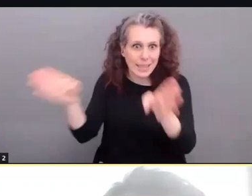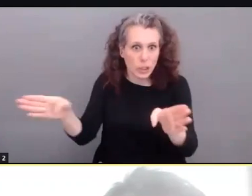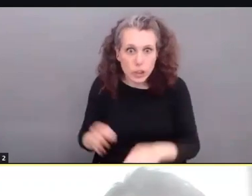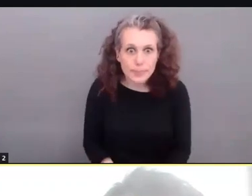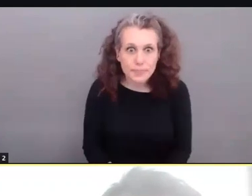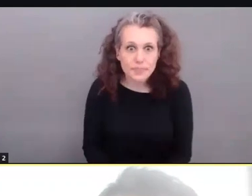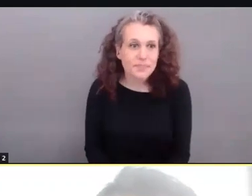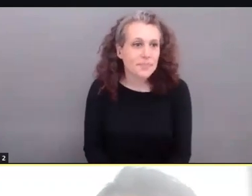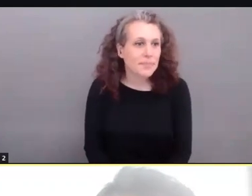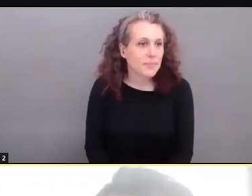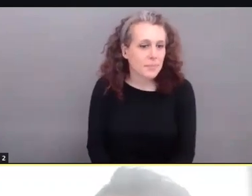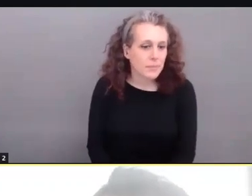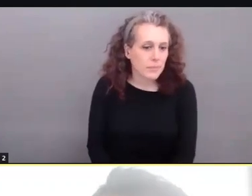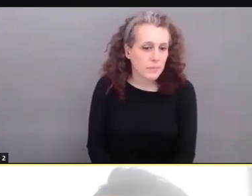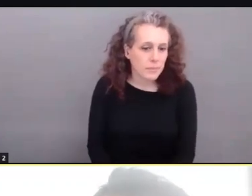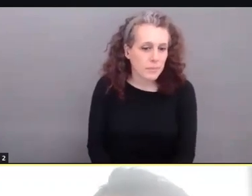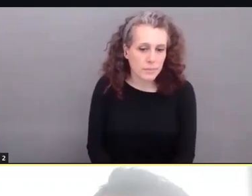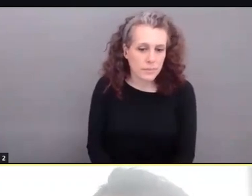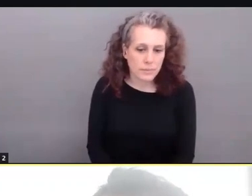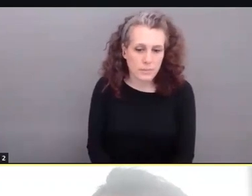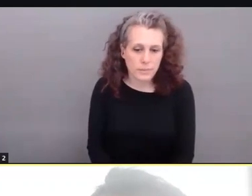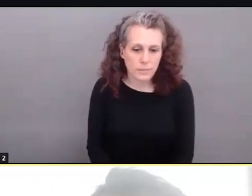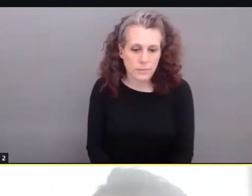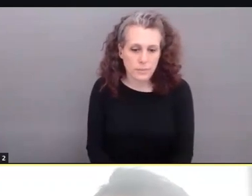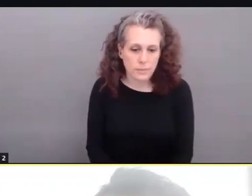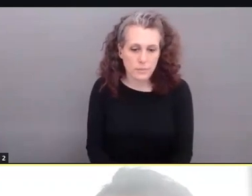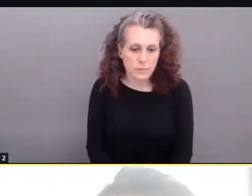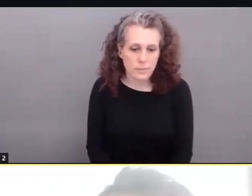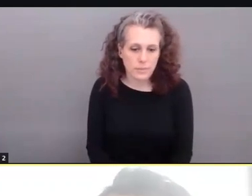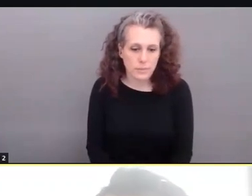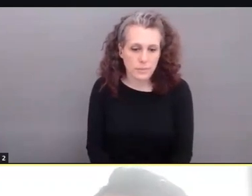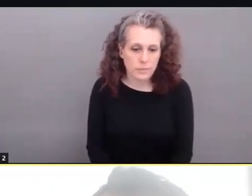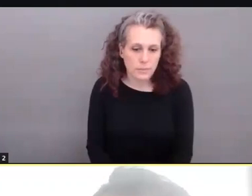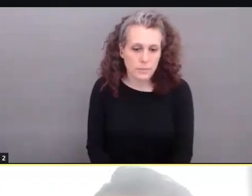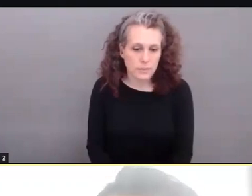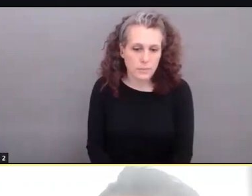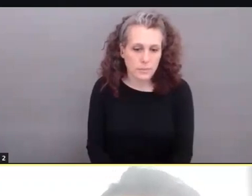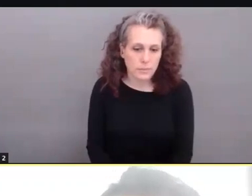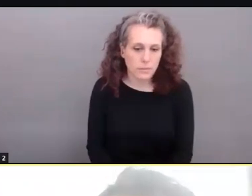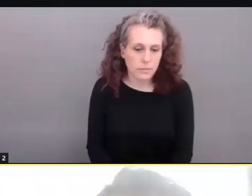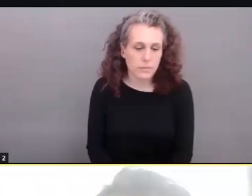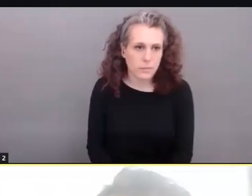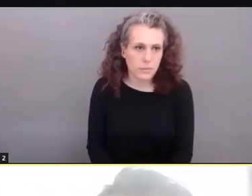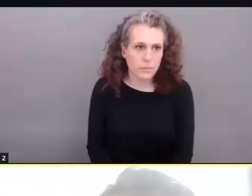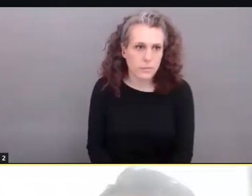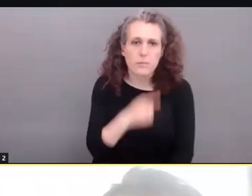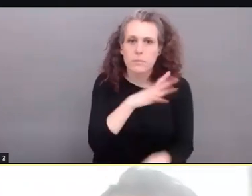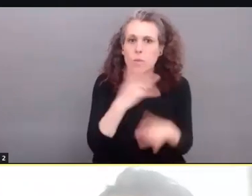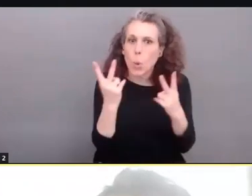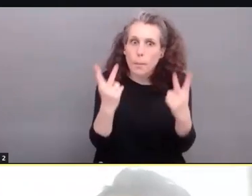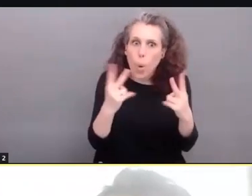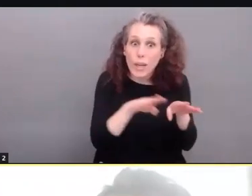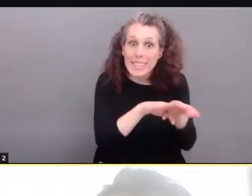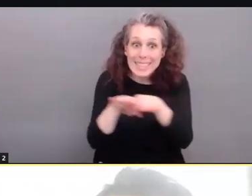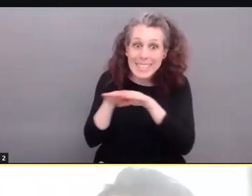consumers. Can we go to the next slide, please? Thank you. So as I said, because this is such an important standard, we've